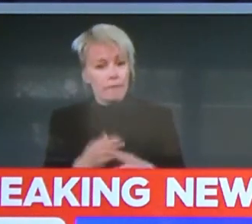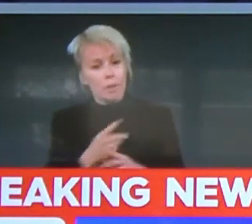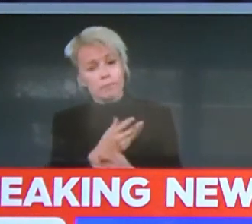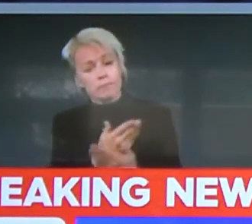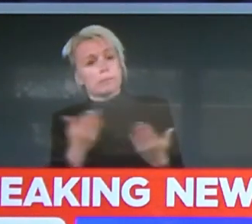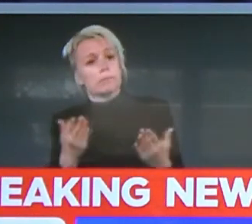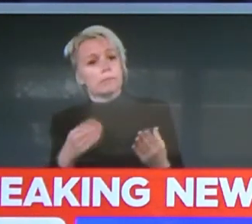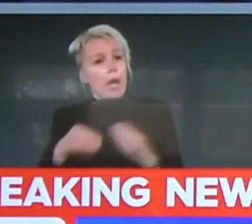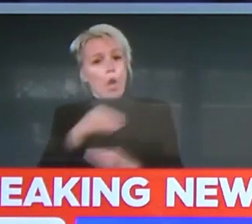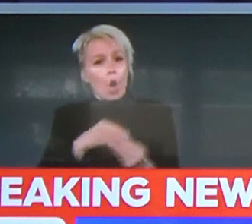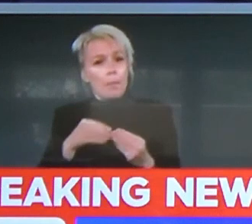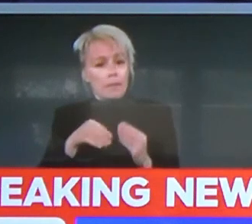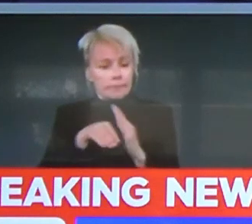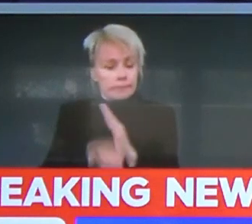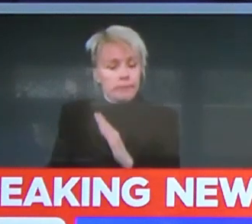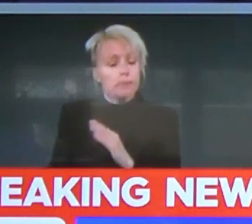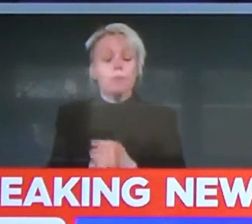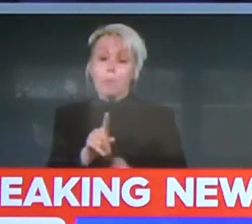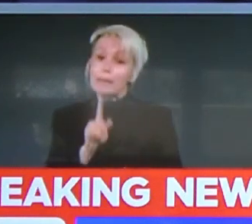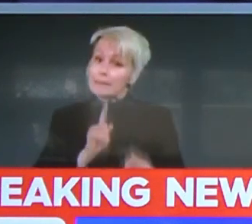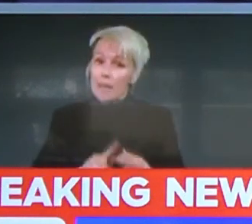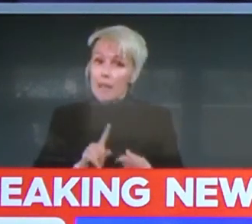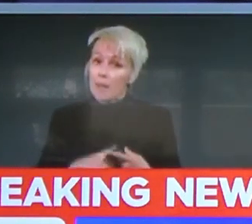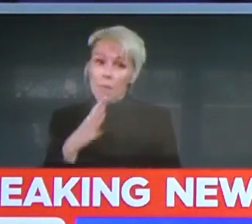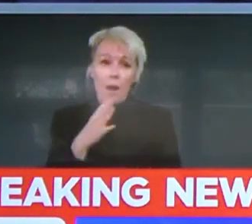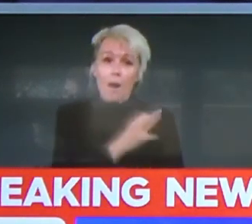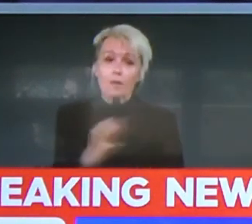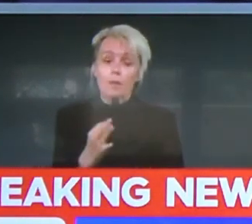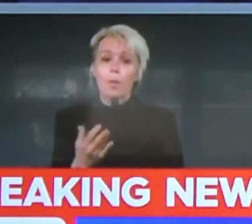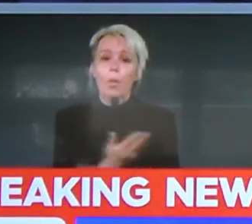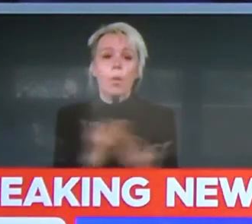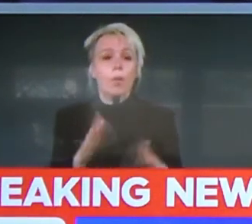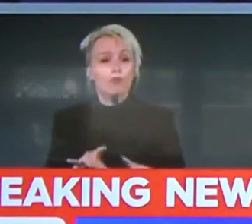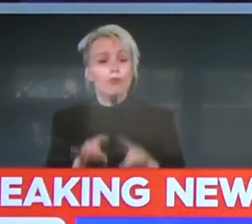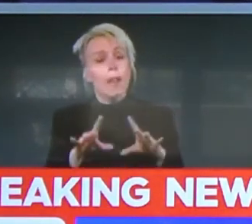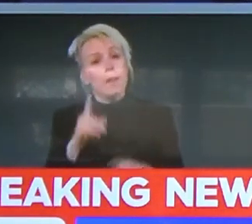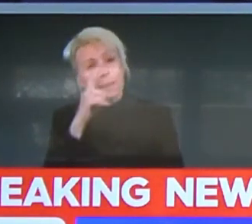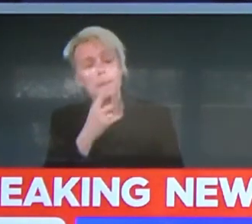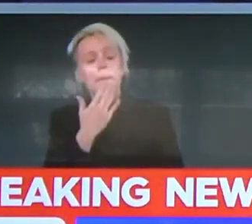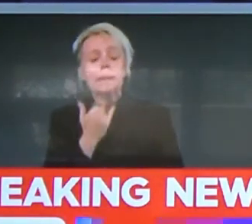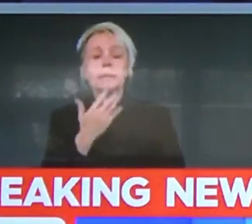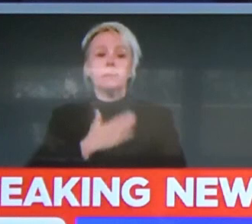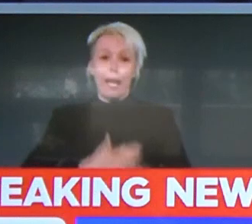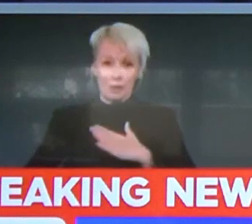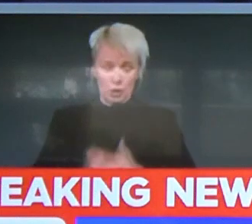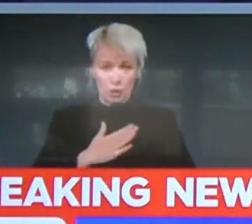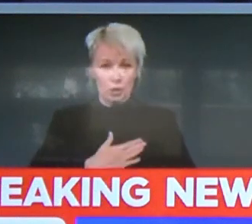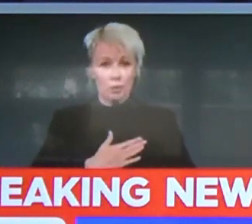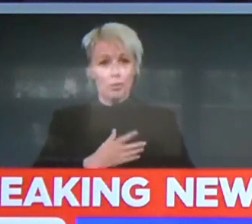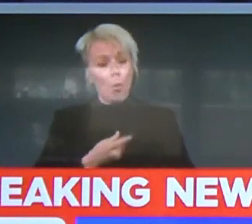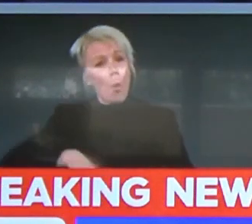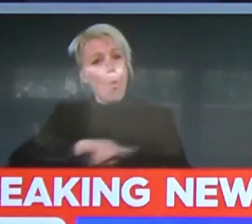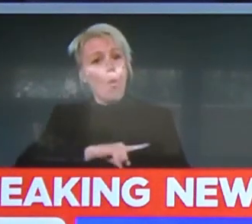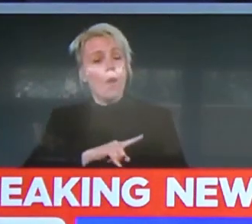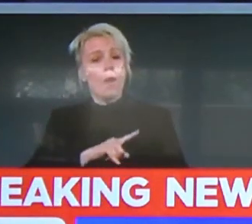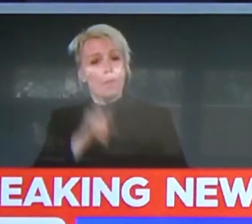asking Australians, even in this most difficult of circumstances, to be patient. Everyone is doing their best.